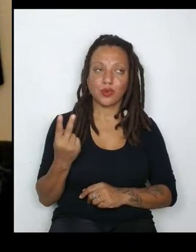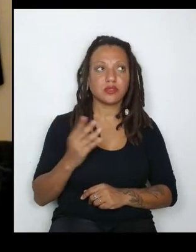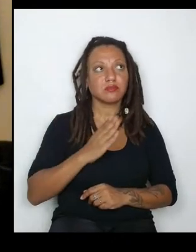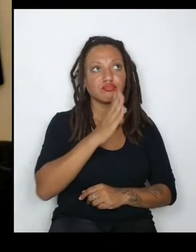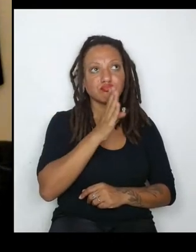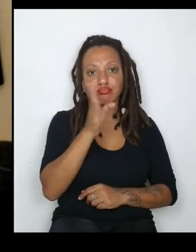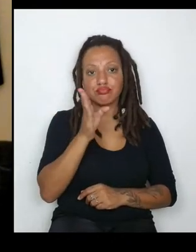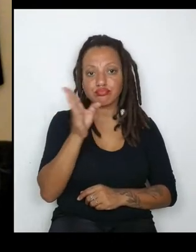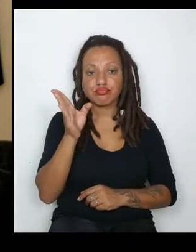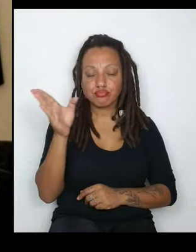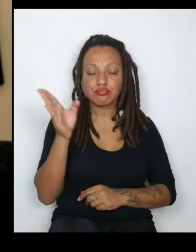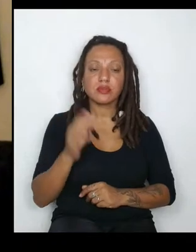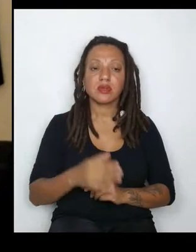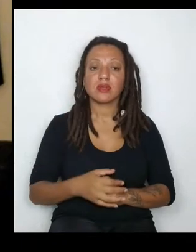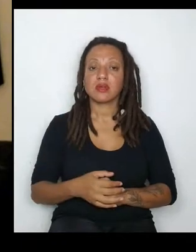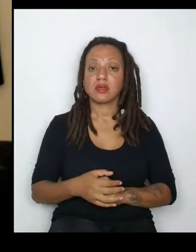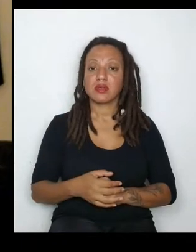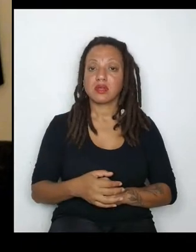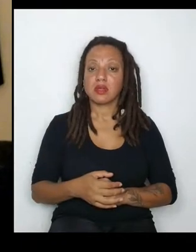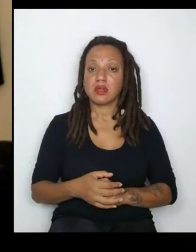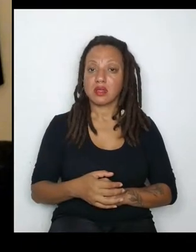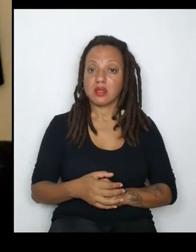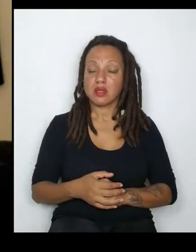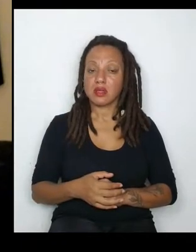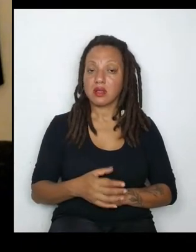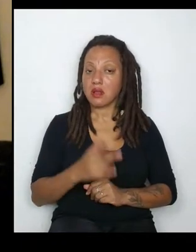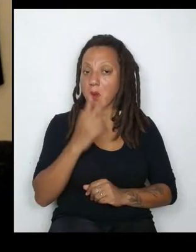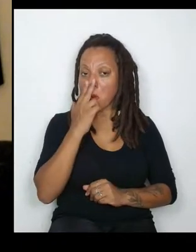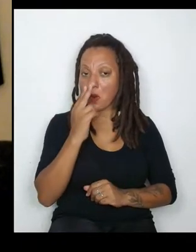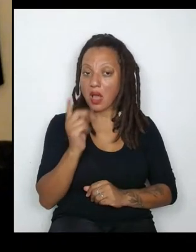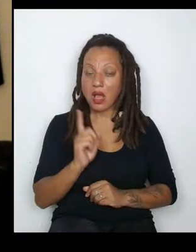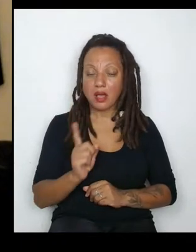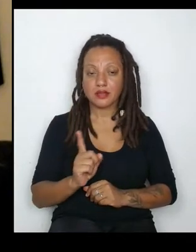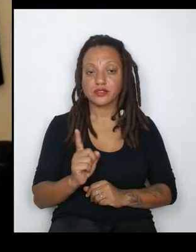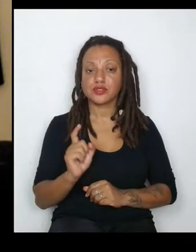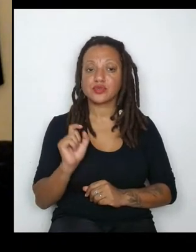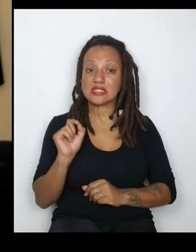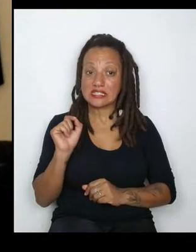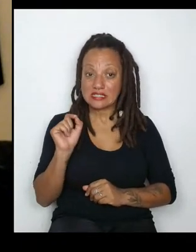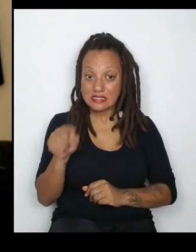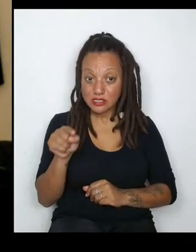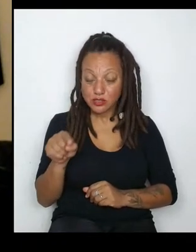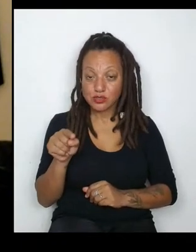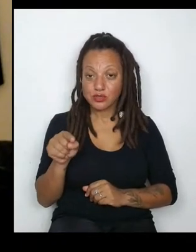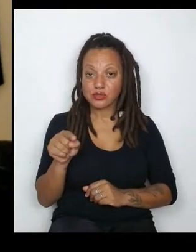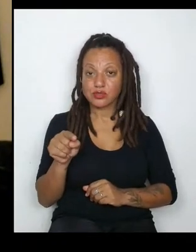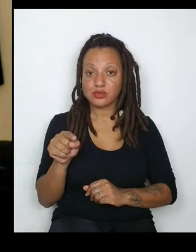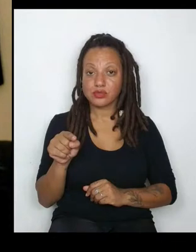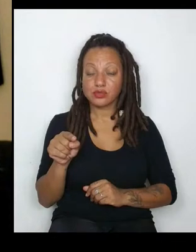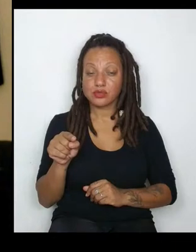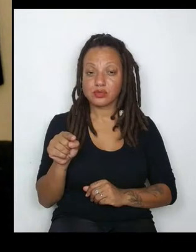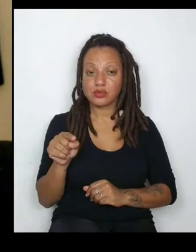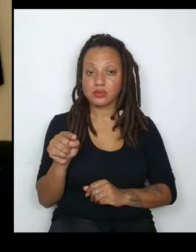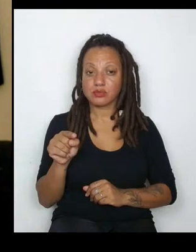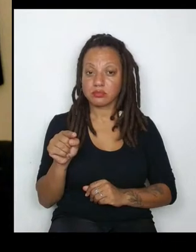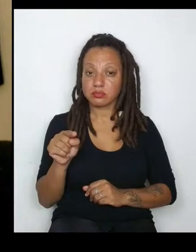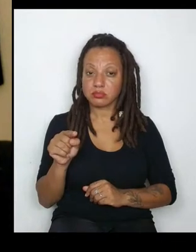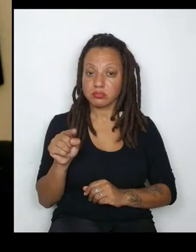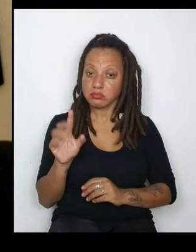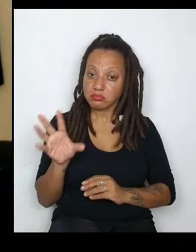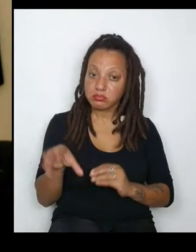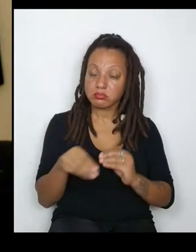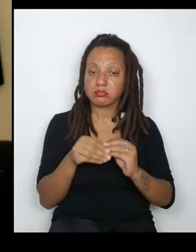an element in his how shall i say his um um uh his